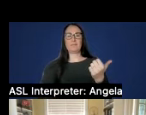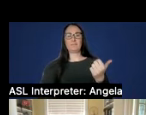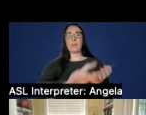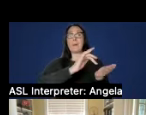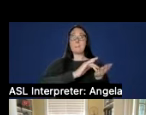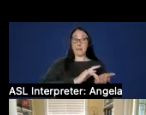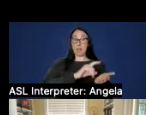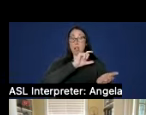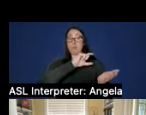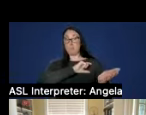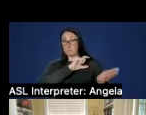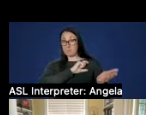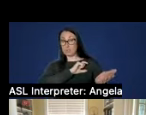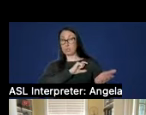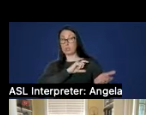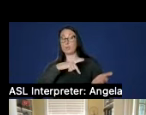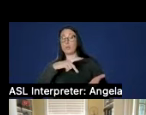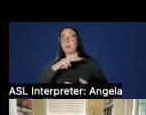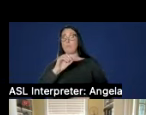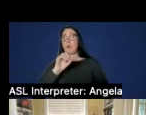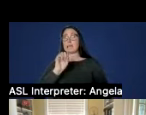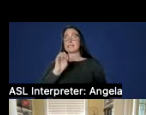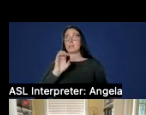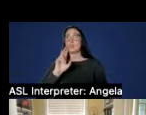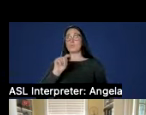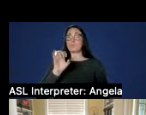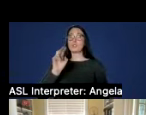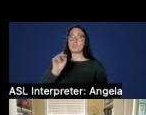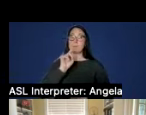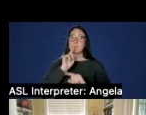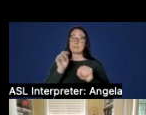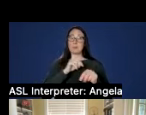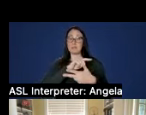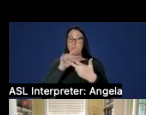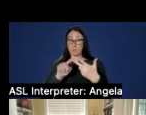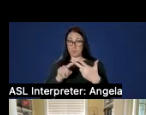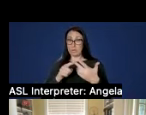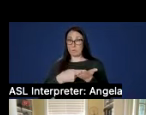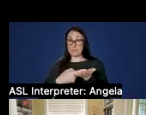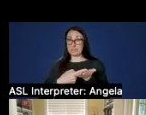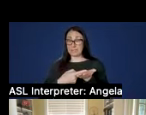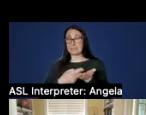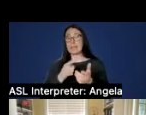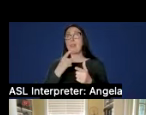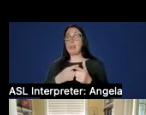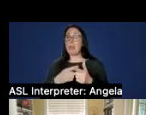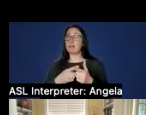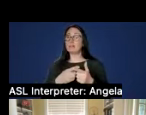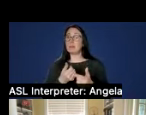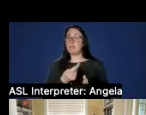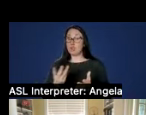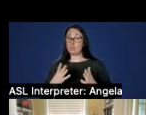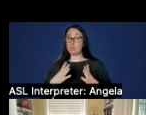prosecution response. We'll have a couple 15-minute breaks in between. And so, yeah, we're excited